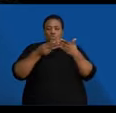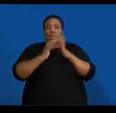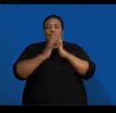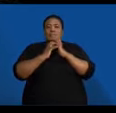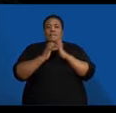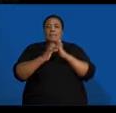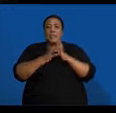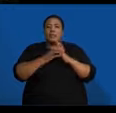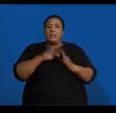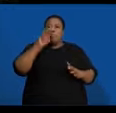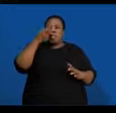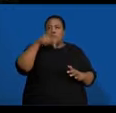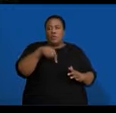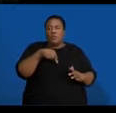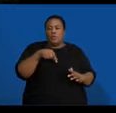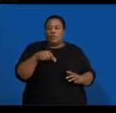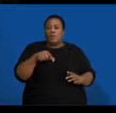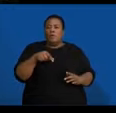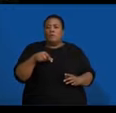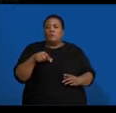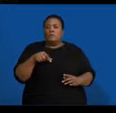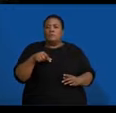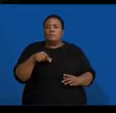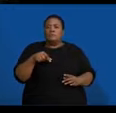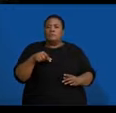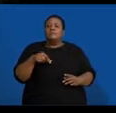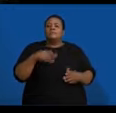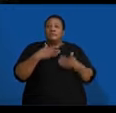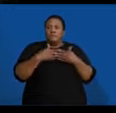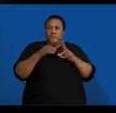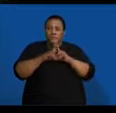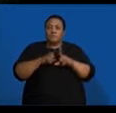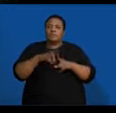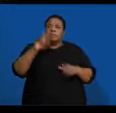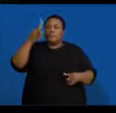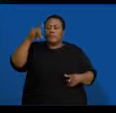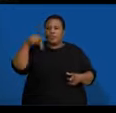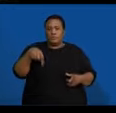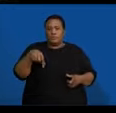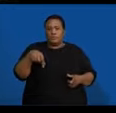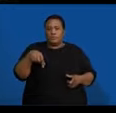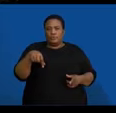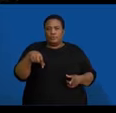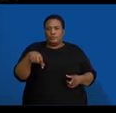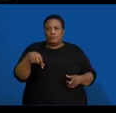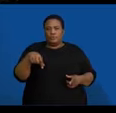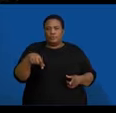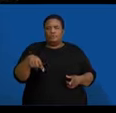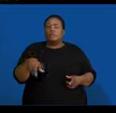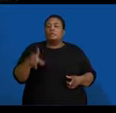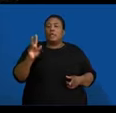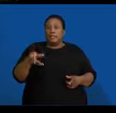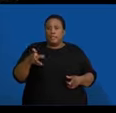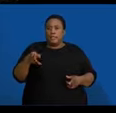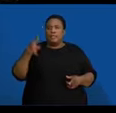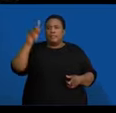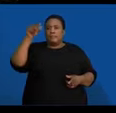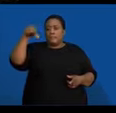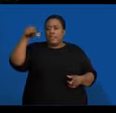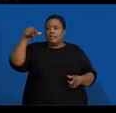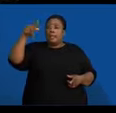can be PQ there. It can also be PQ there. It can also be PQ